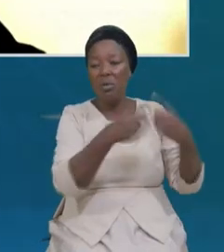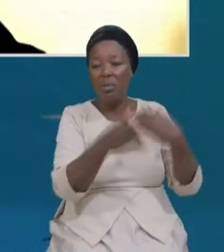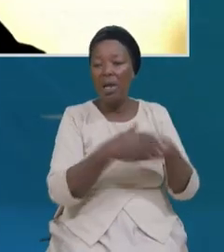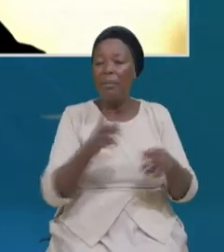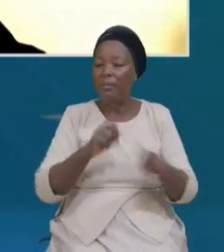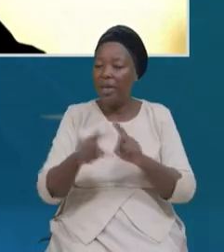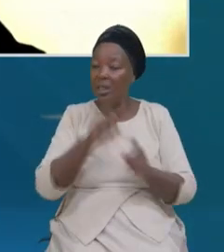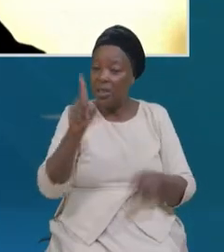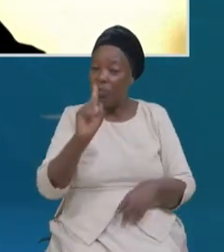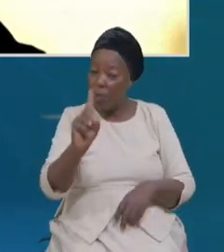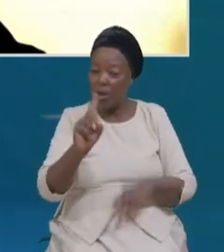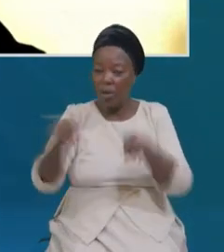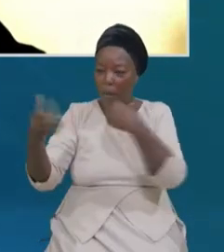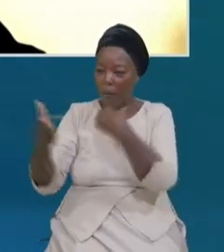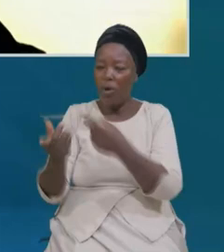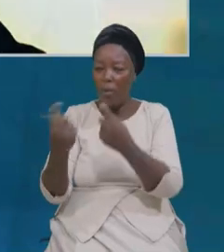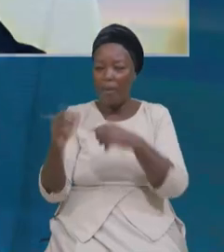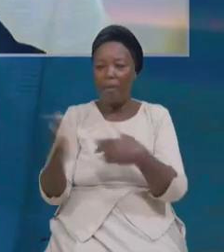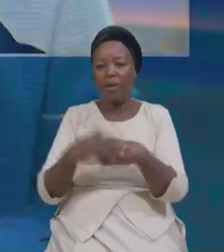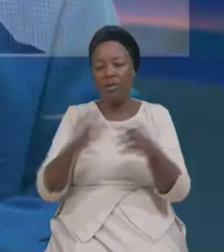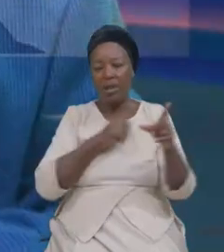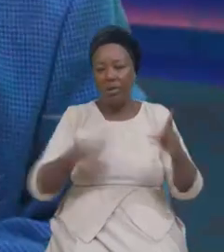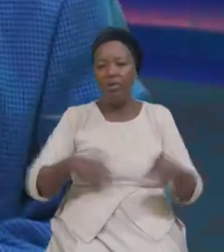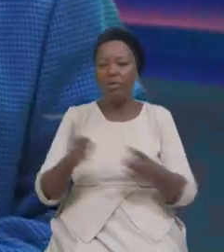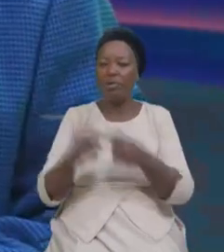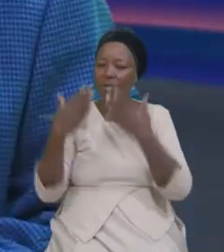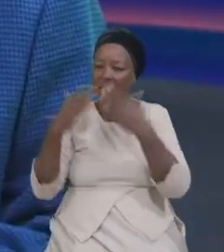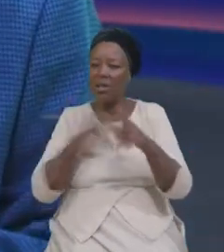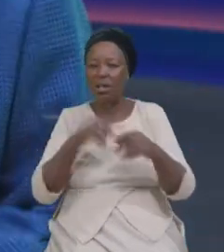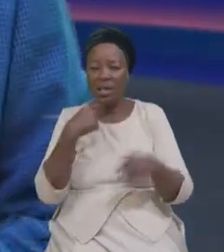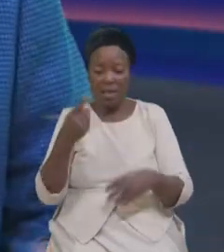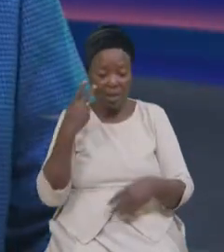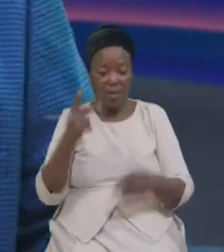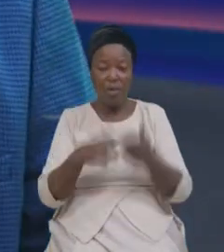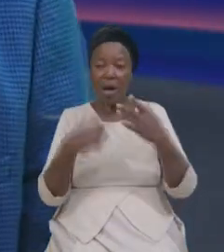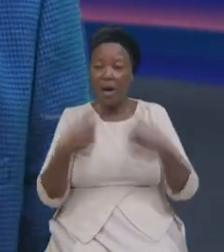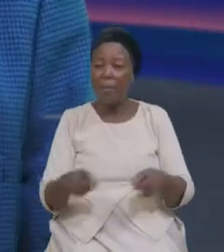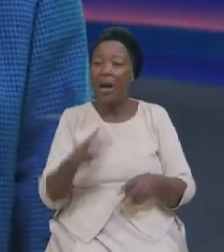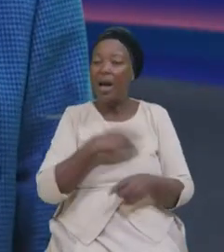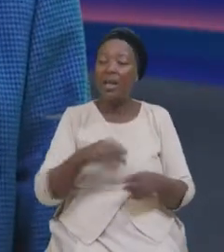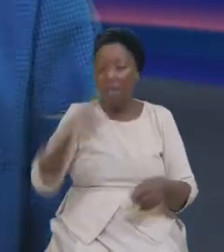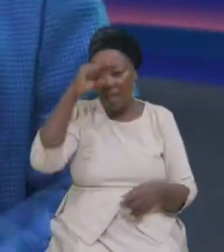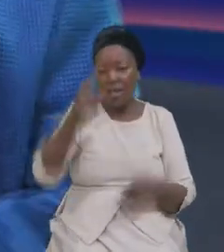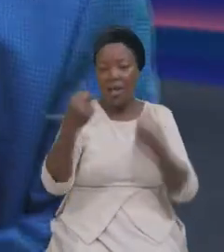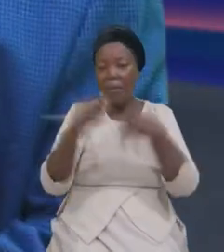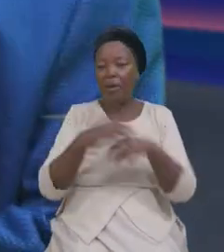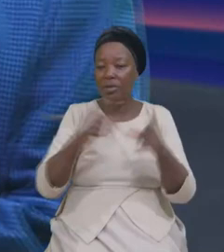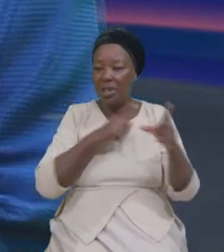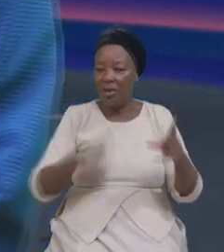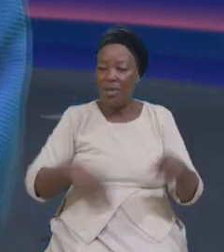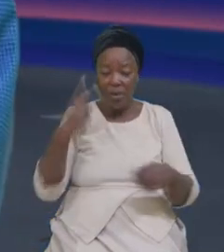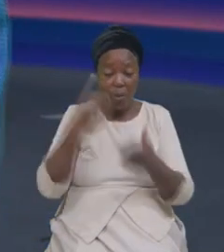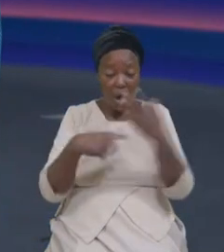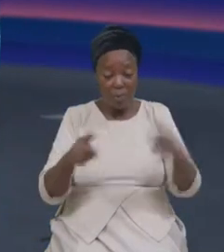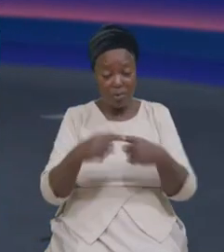your own, a decision of your own. Look at that. 9, they were going, and he came back unto the Lord, and